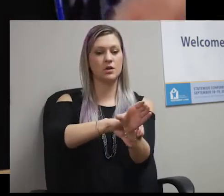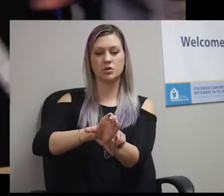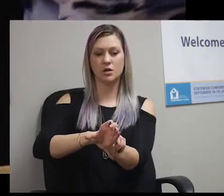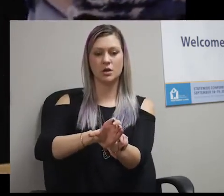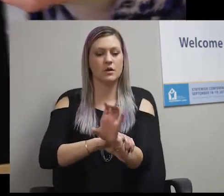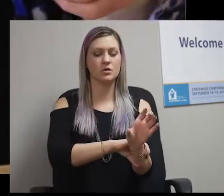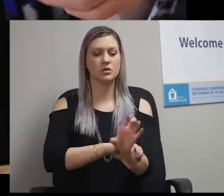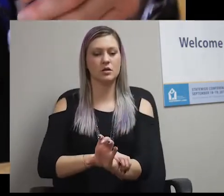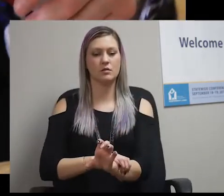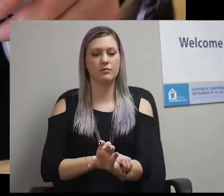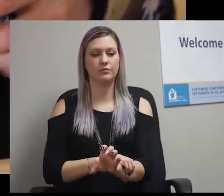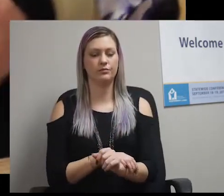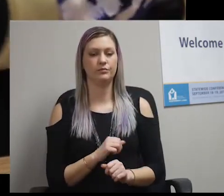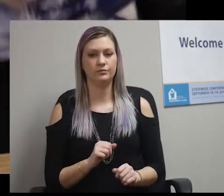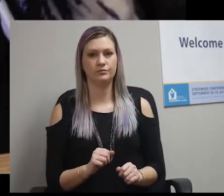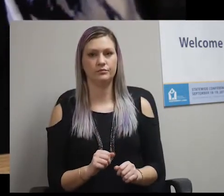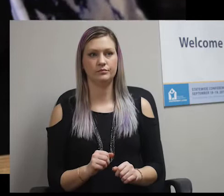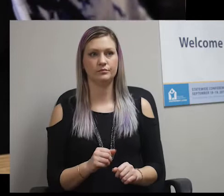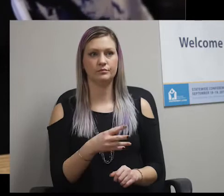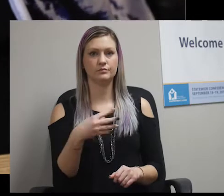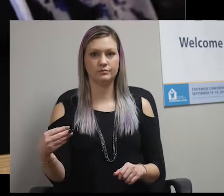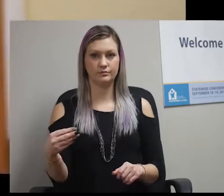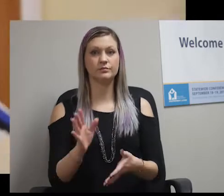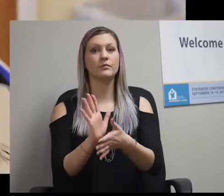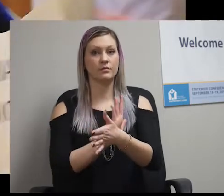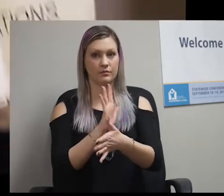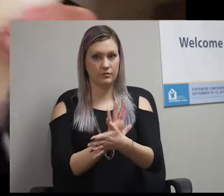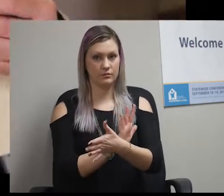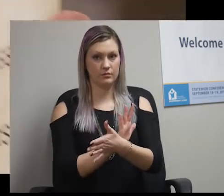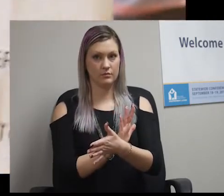whistle and a piece of paper